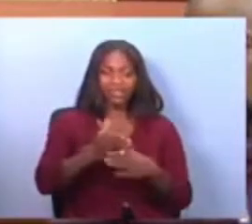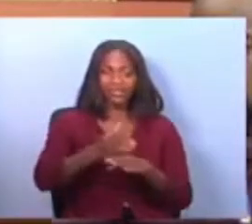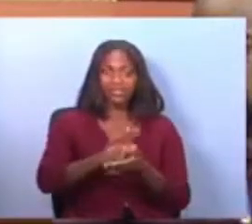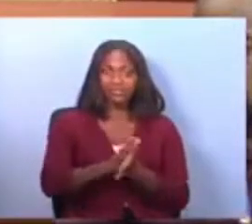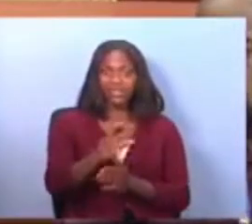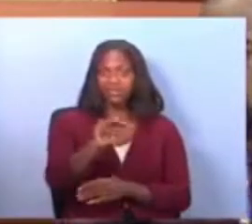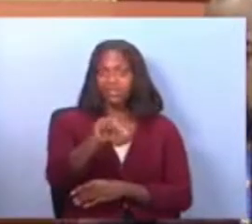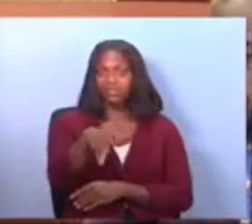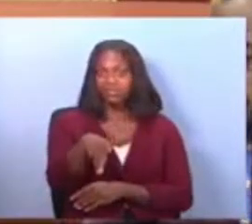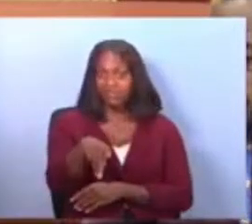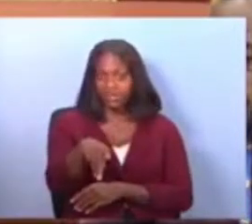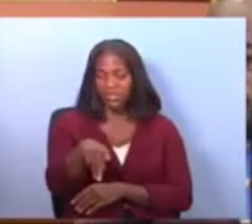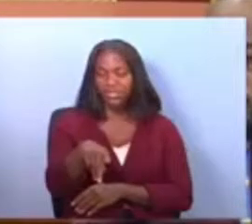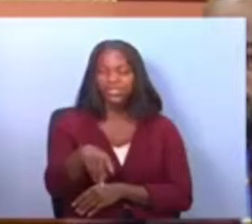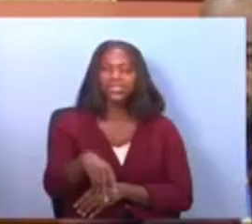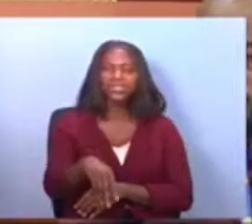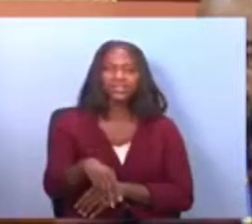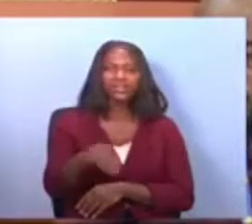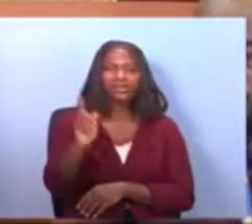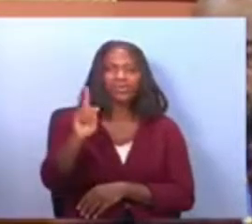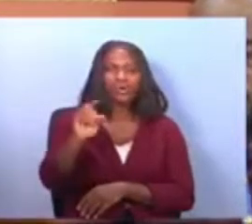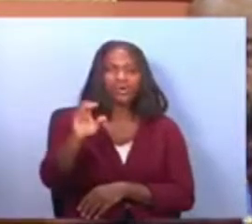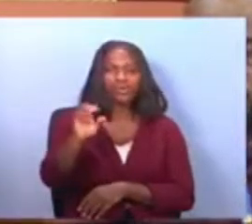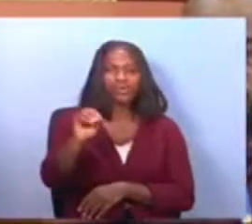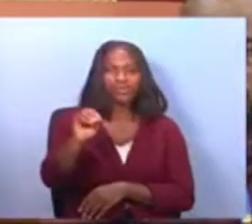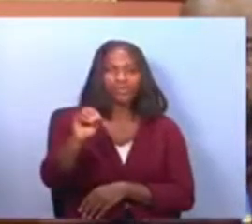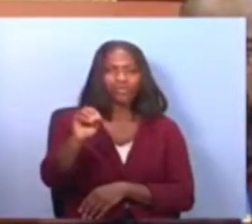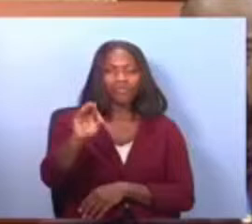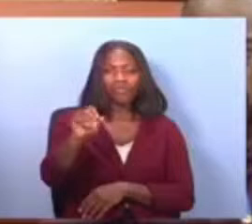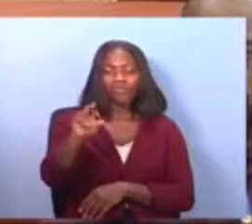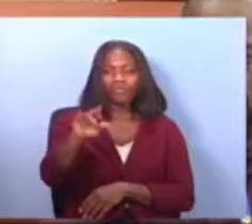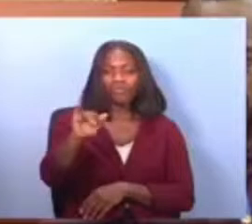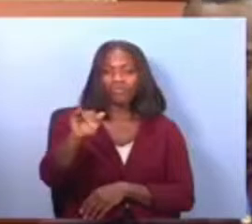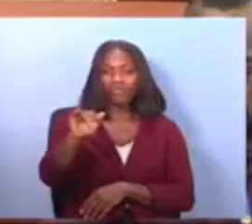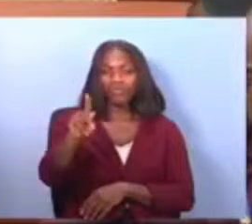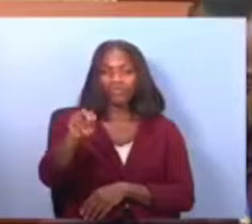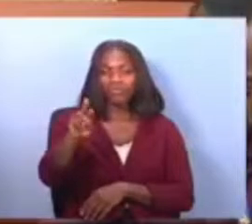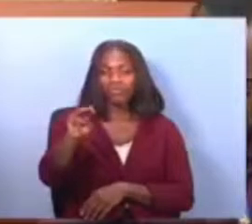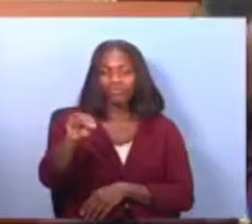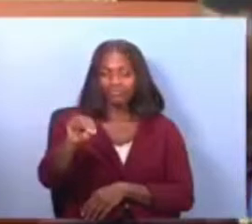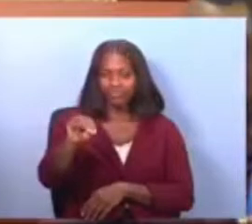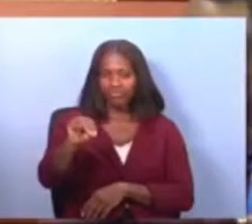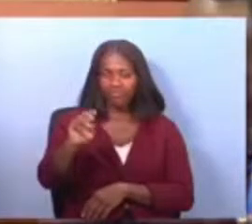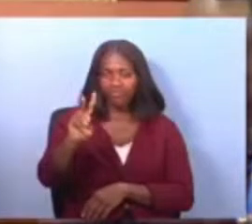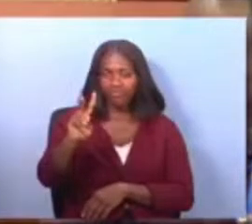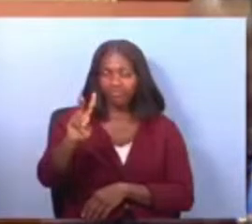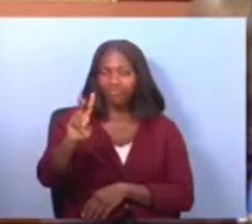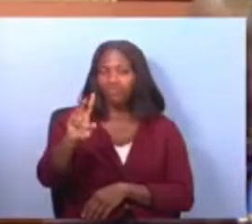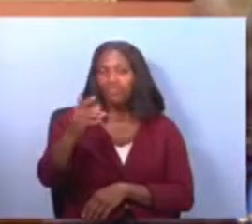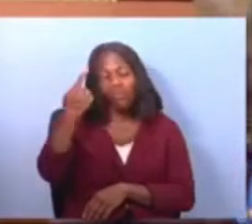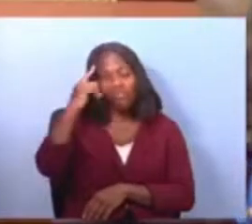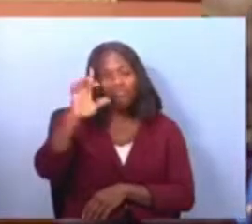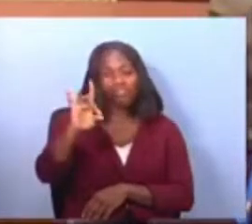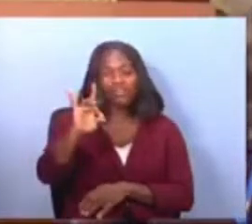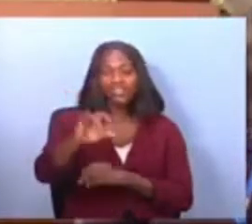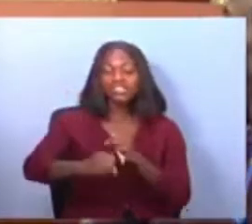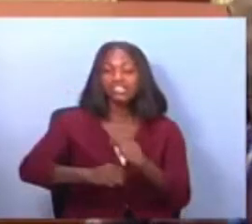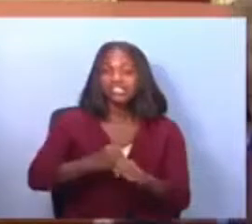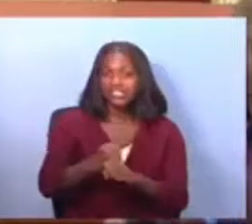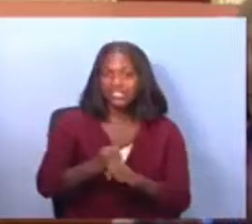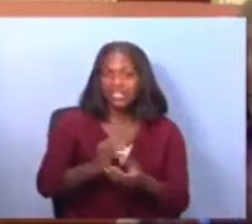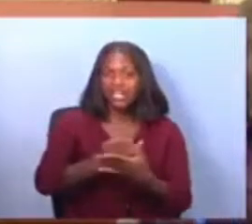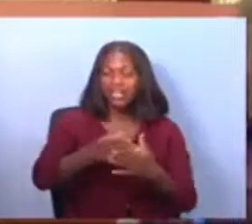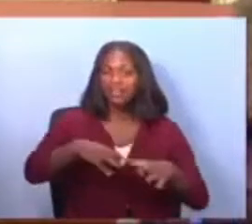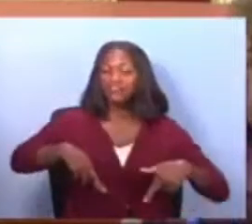terms and voluntarily retired. Dr. Marfo was the chairman of the Committee on Environment,